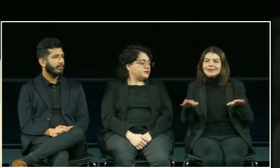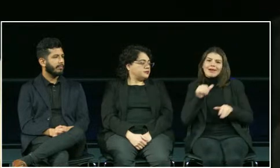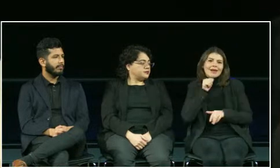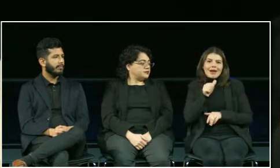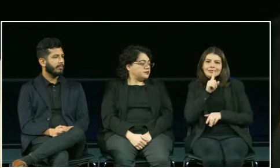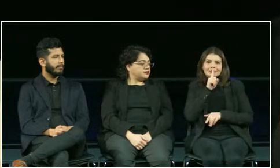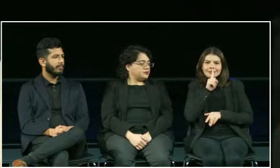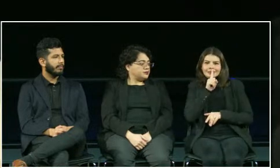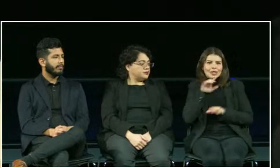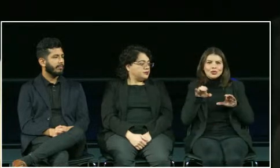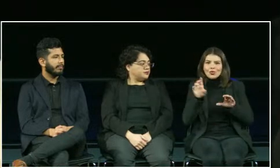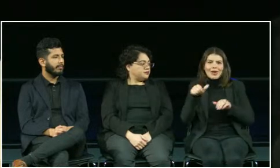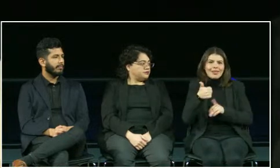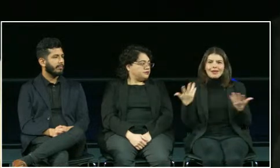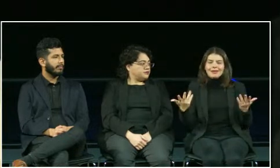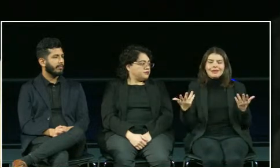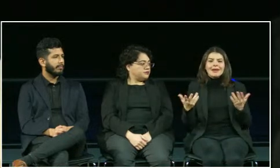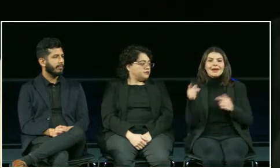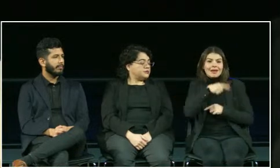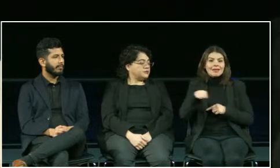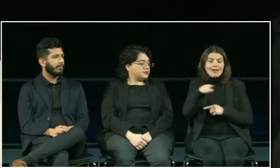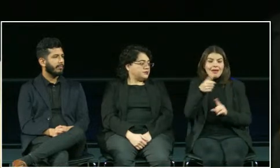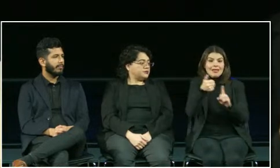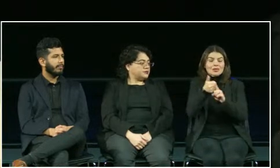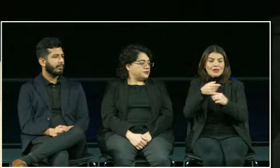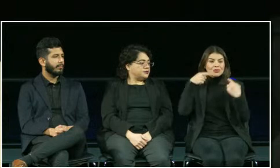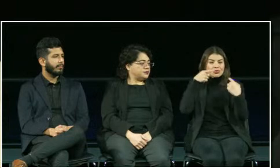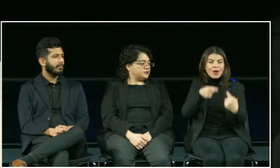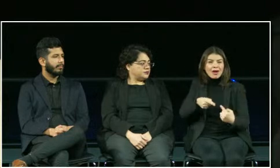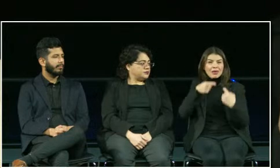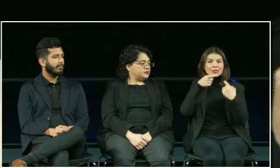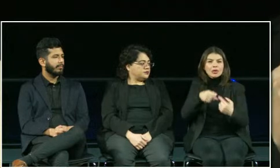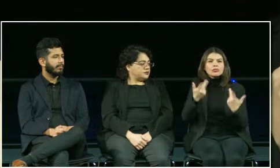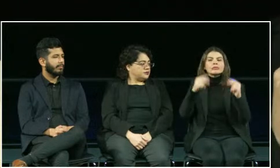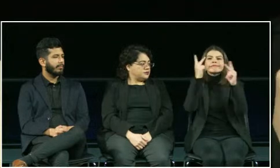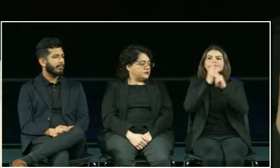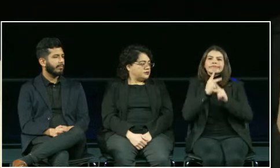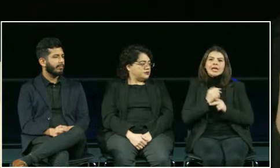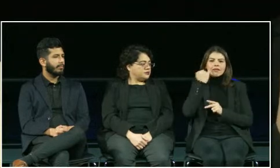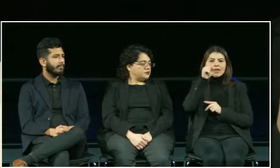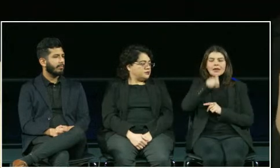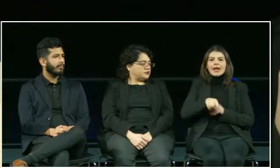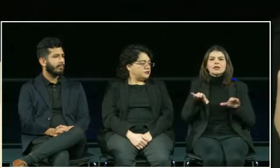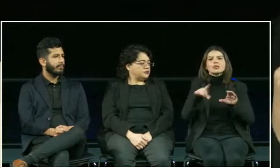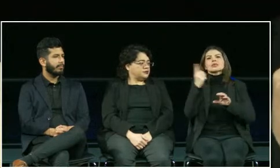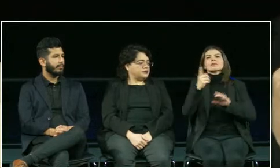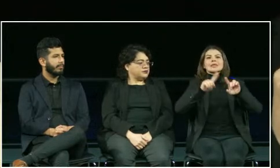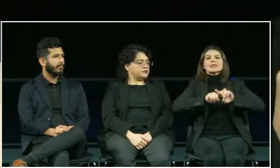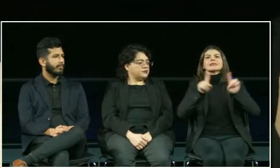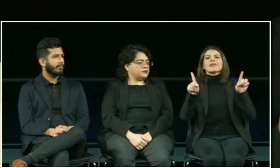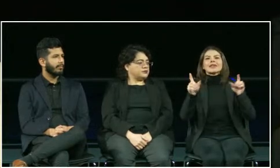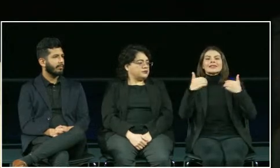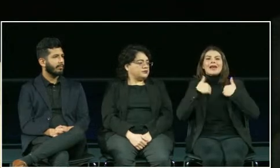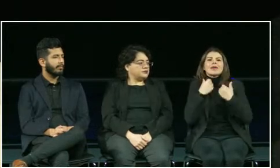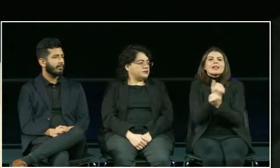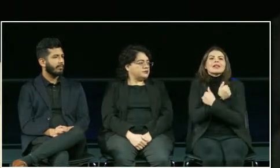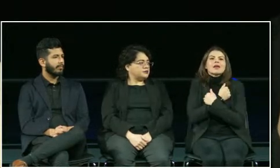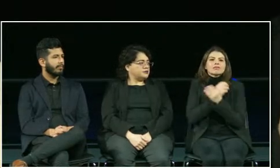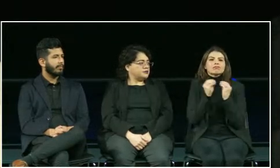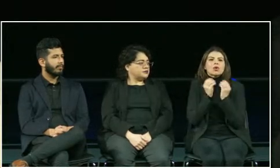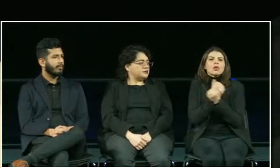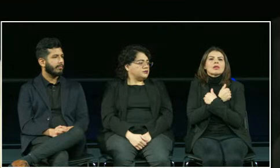do a lot about this, because they're struggling figuring out if they could do something different in order to get the love from the parents.